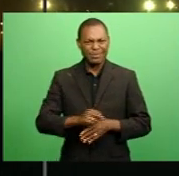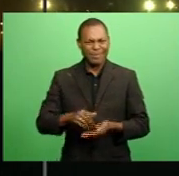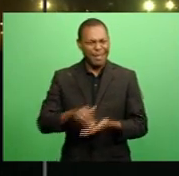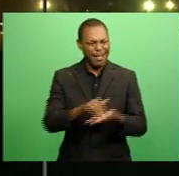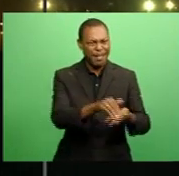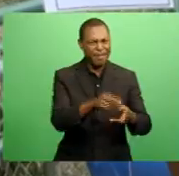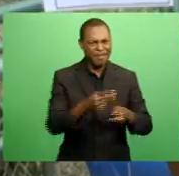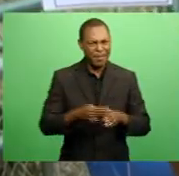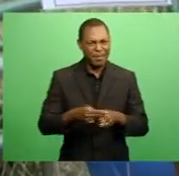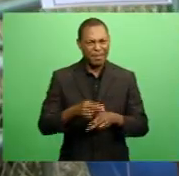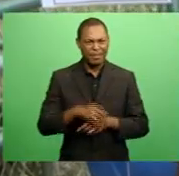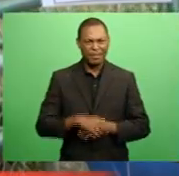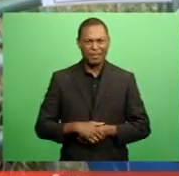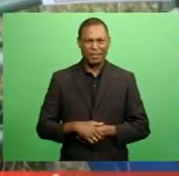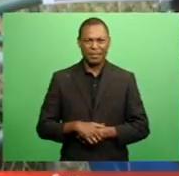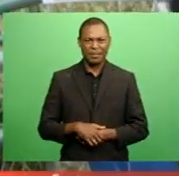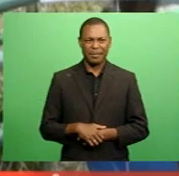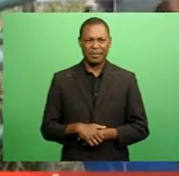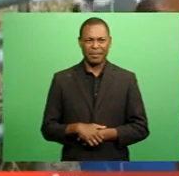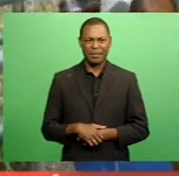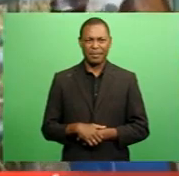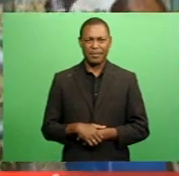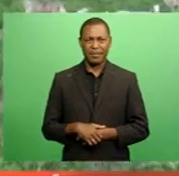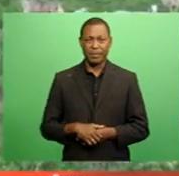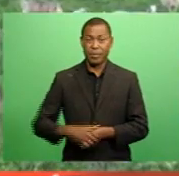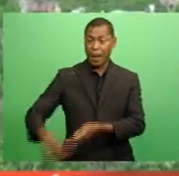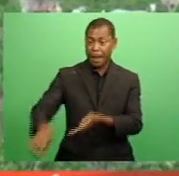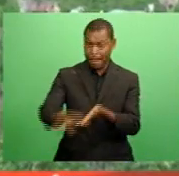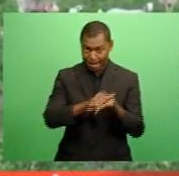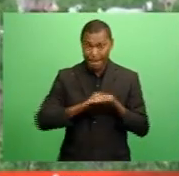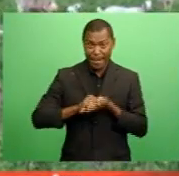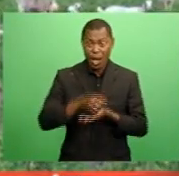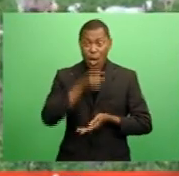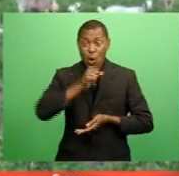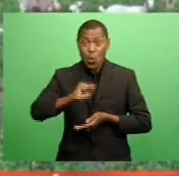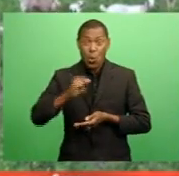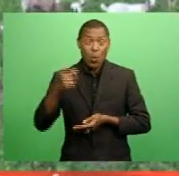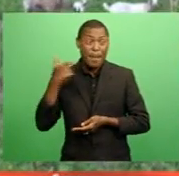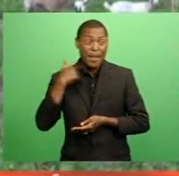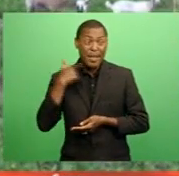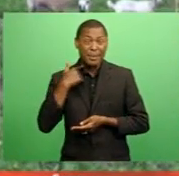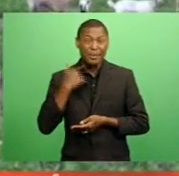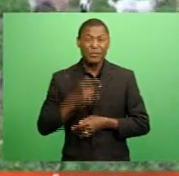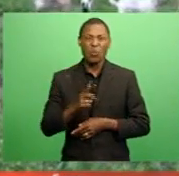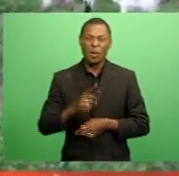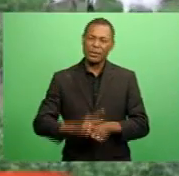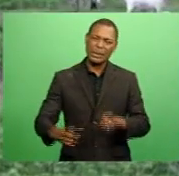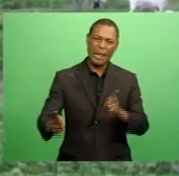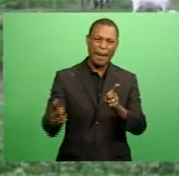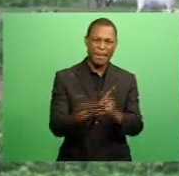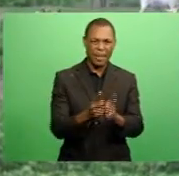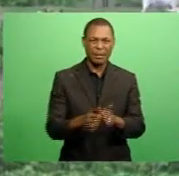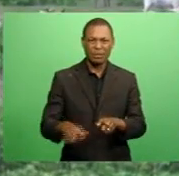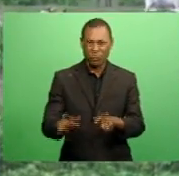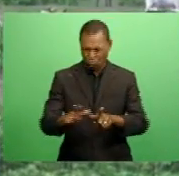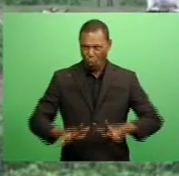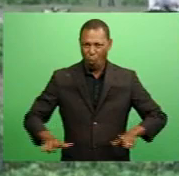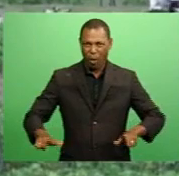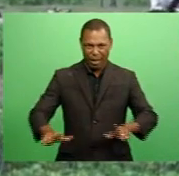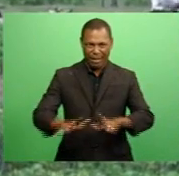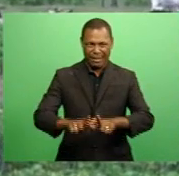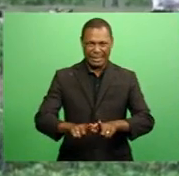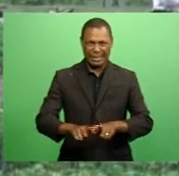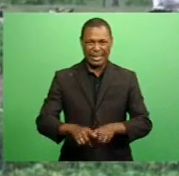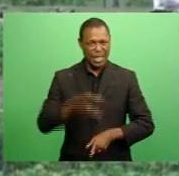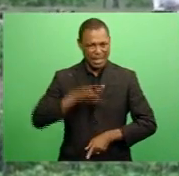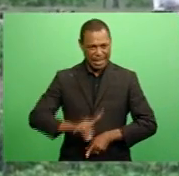reports. Importing goat meat from overseas is the way to meet local demand. We don't have to import and spend